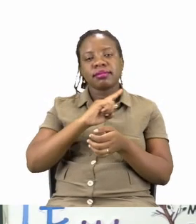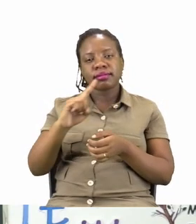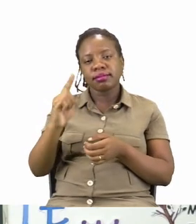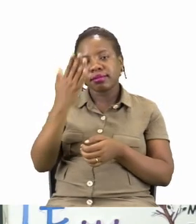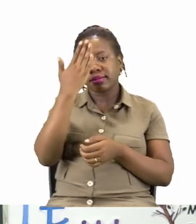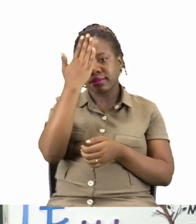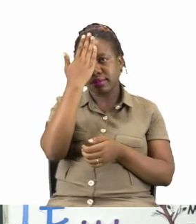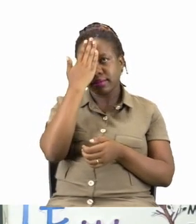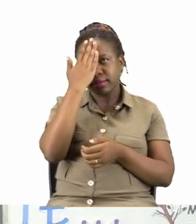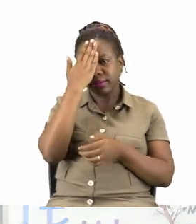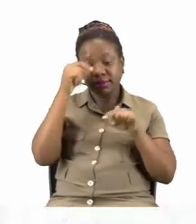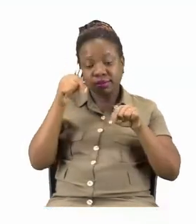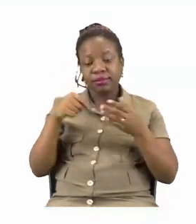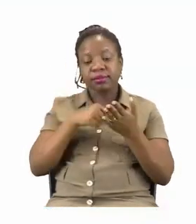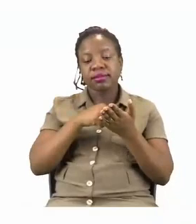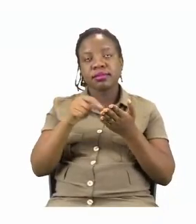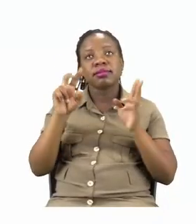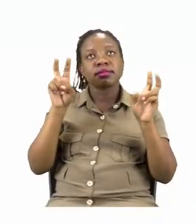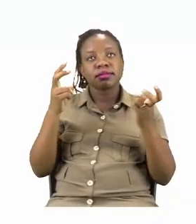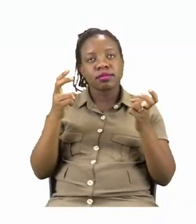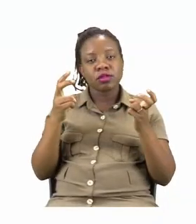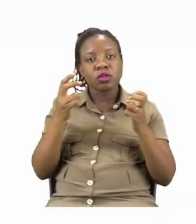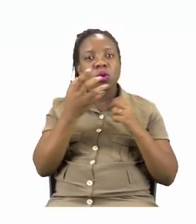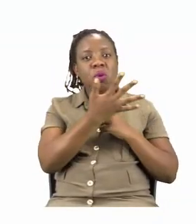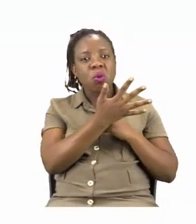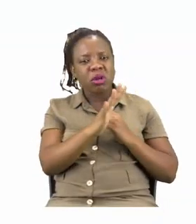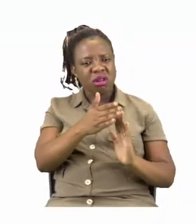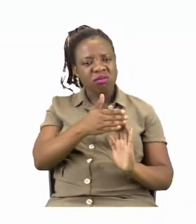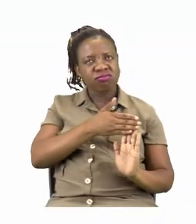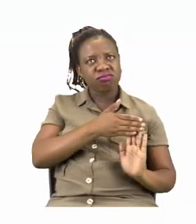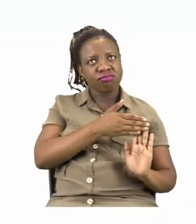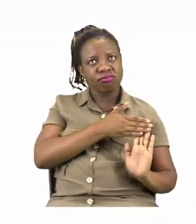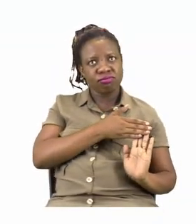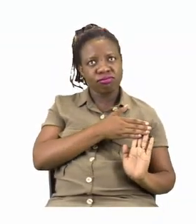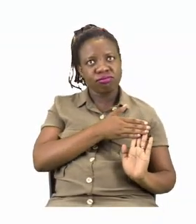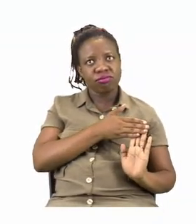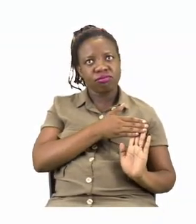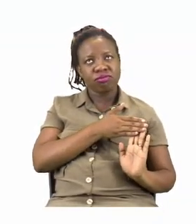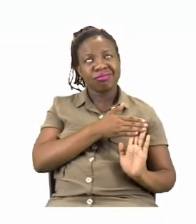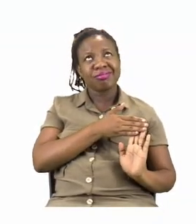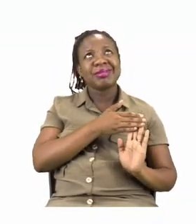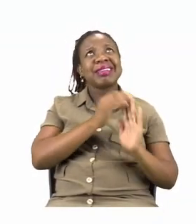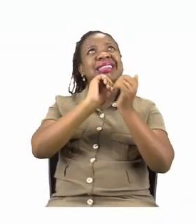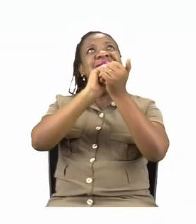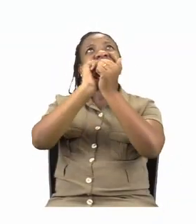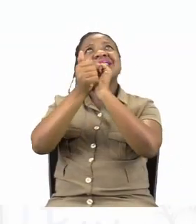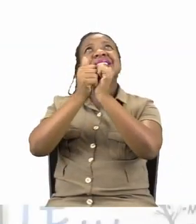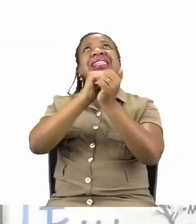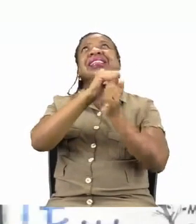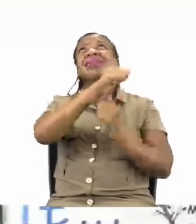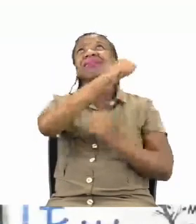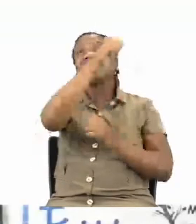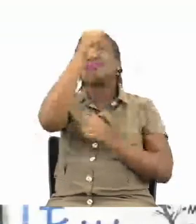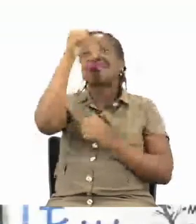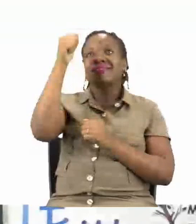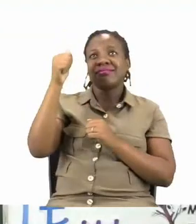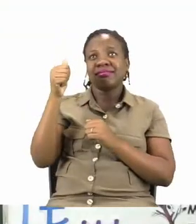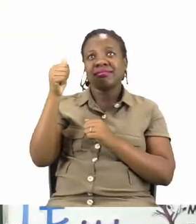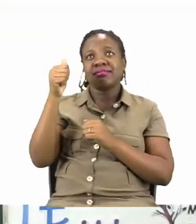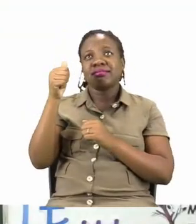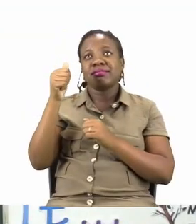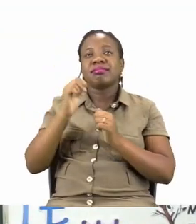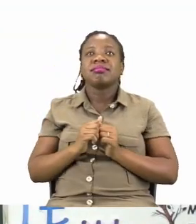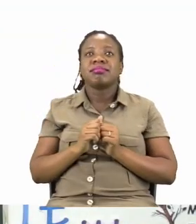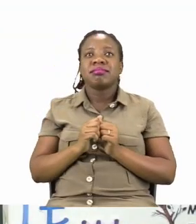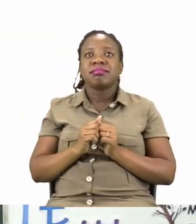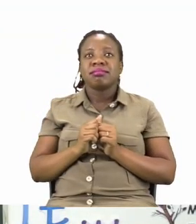this week is saving water and changes in the sky. Now boys and girls, before